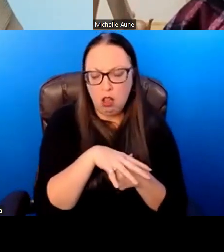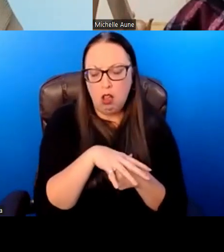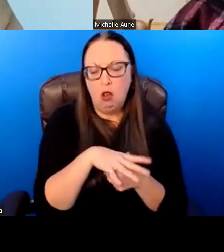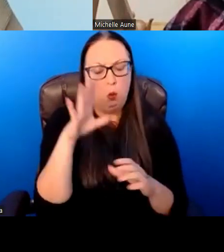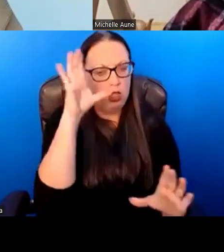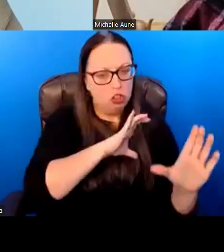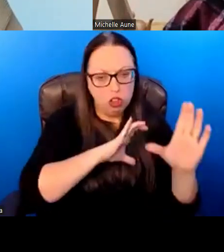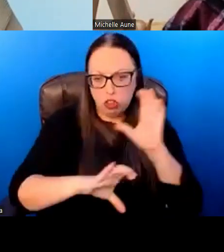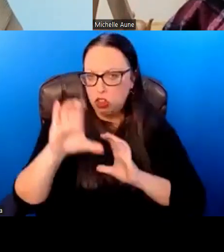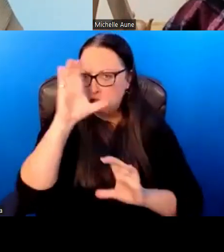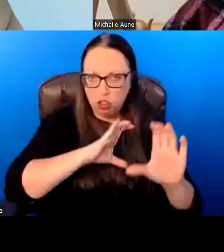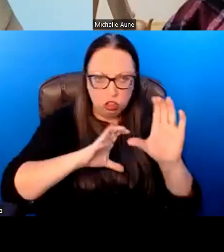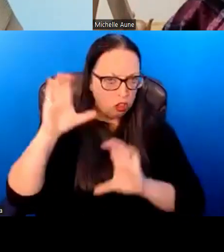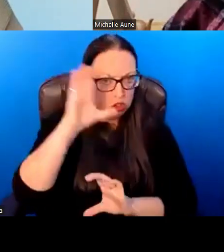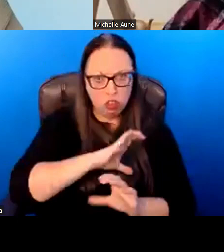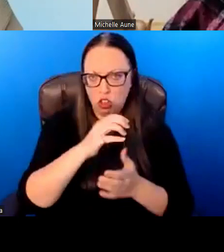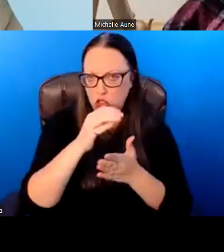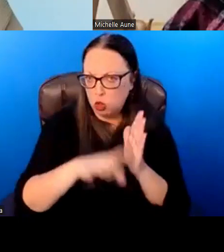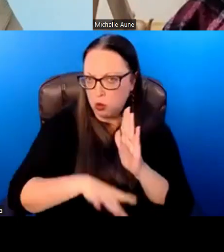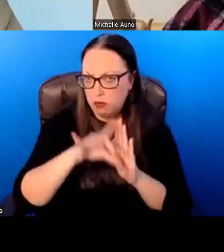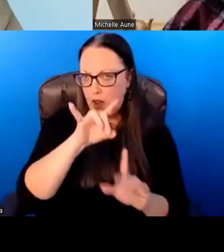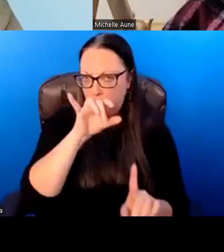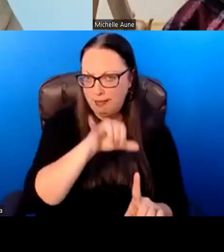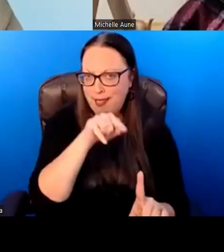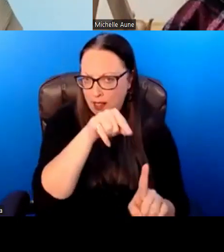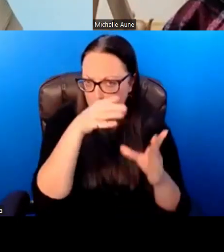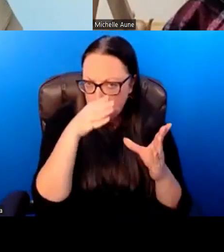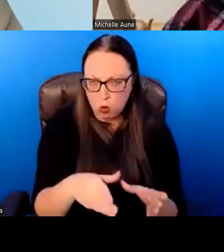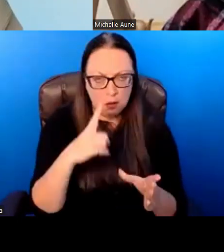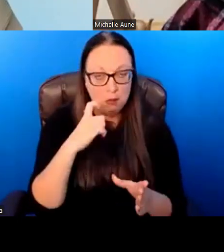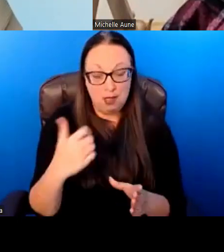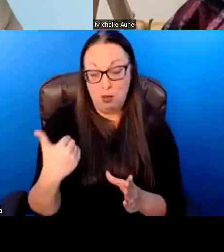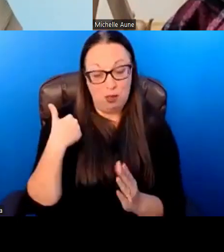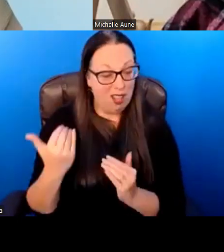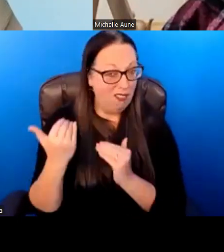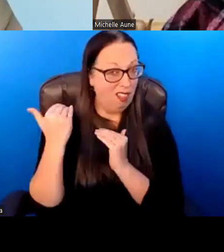high and low because we have a very limited